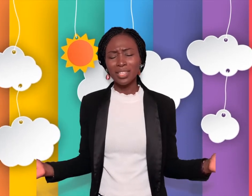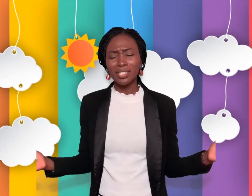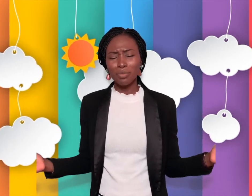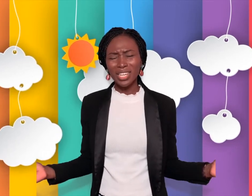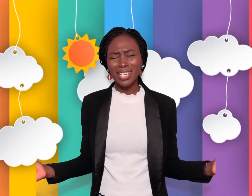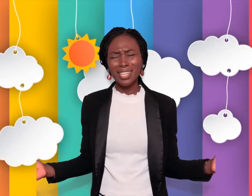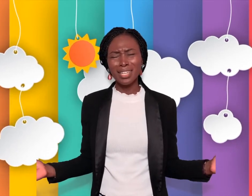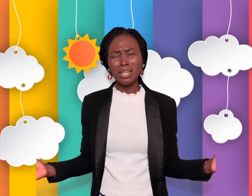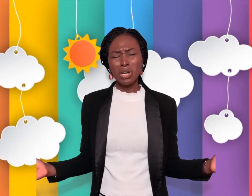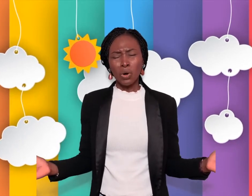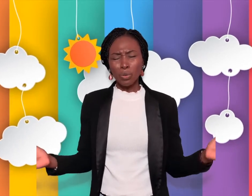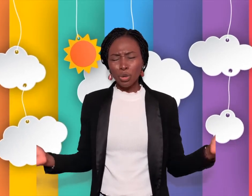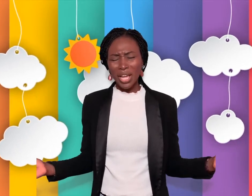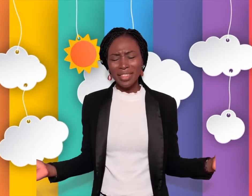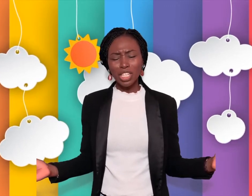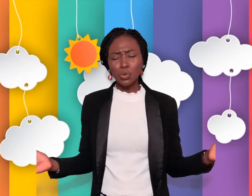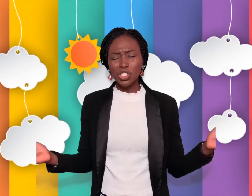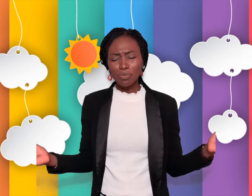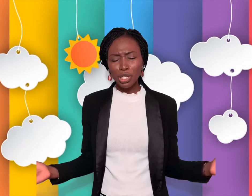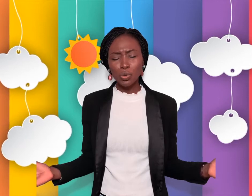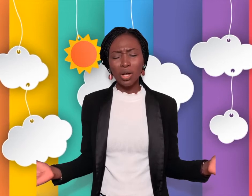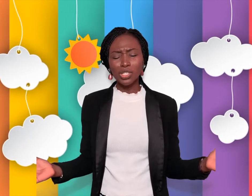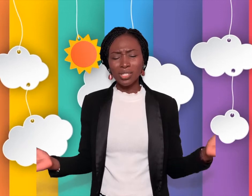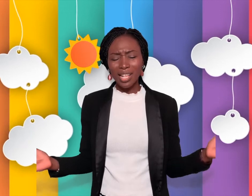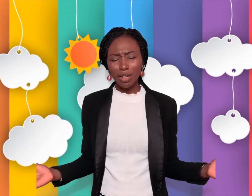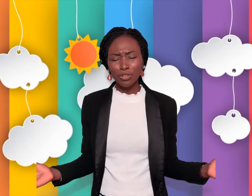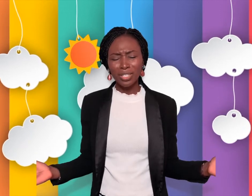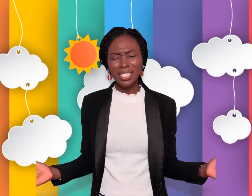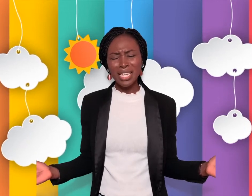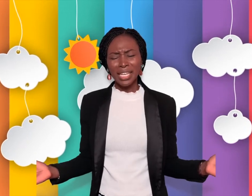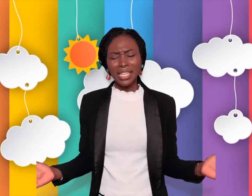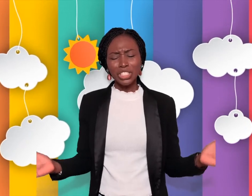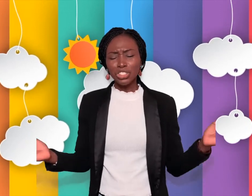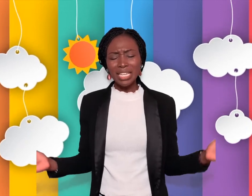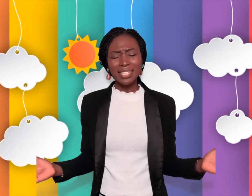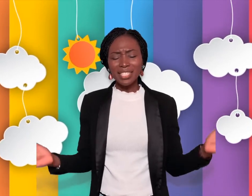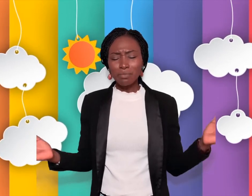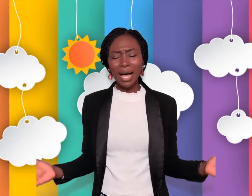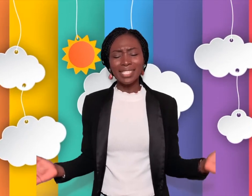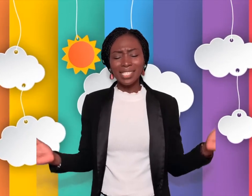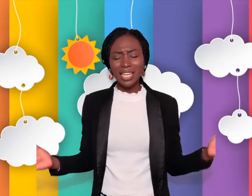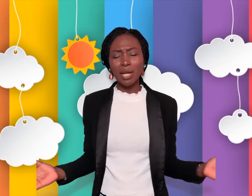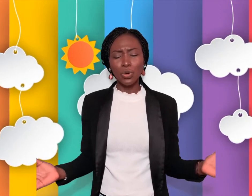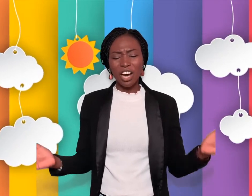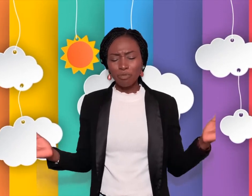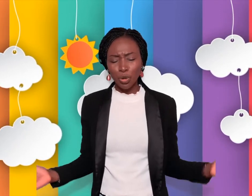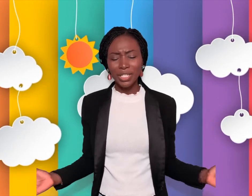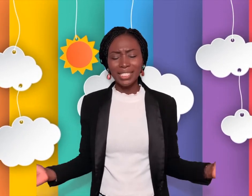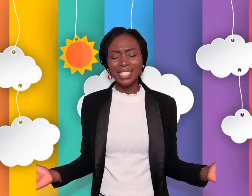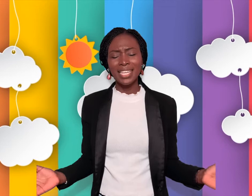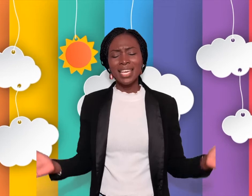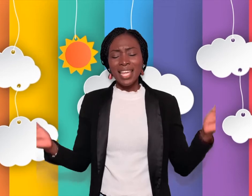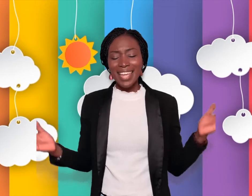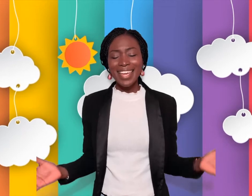feet this morning, we pray that you will speak to us yourself. In Jesus' mighty name we have